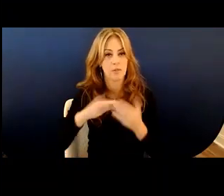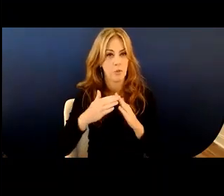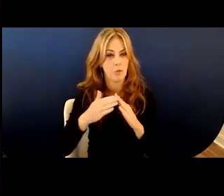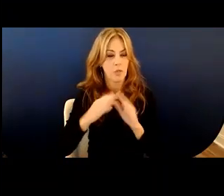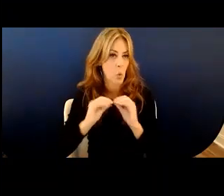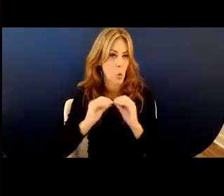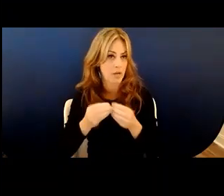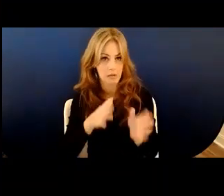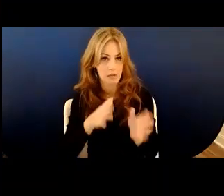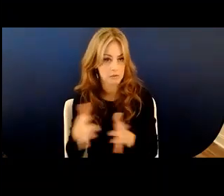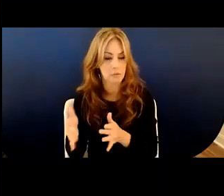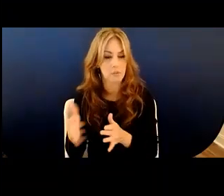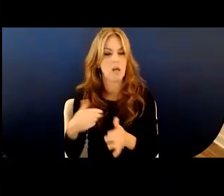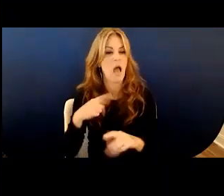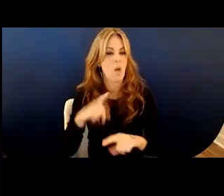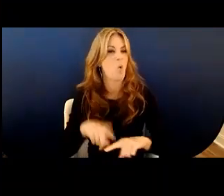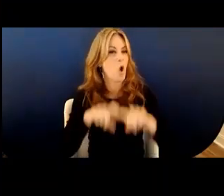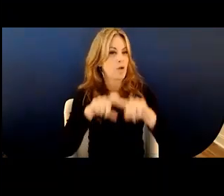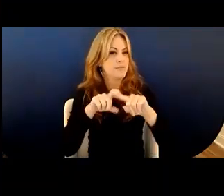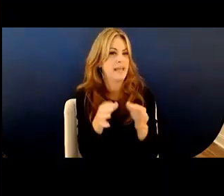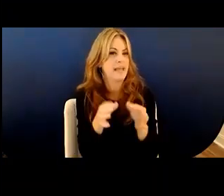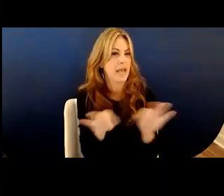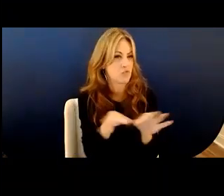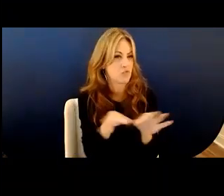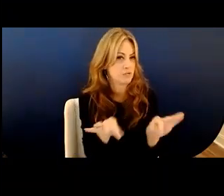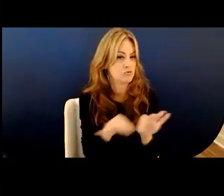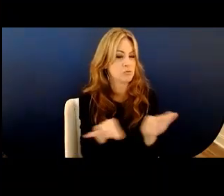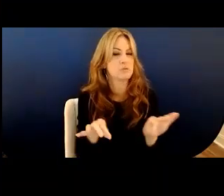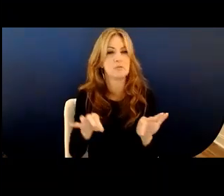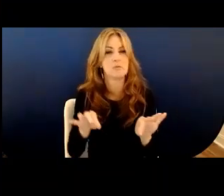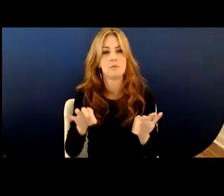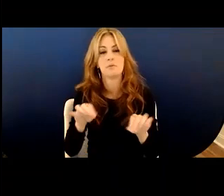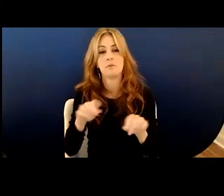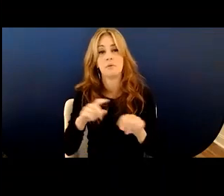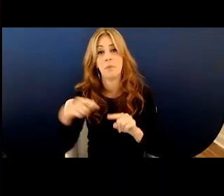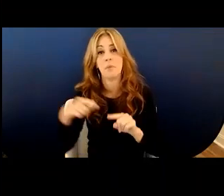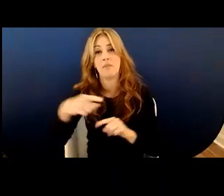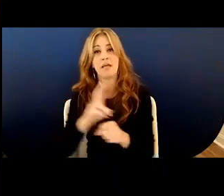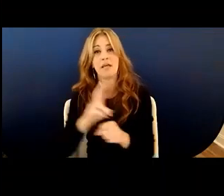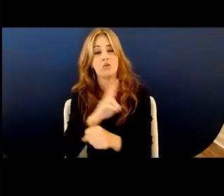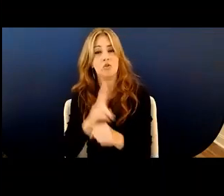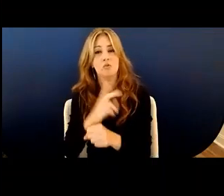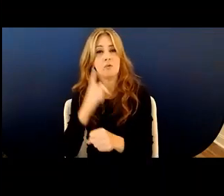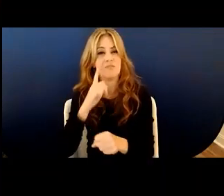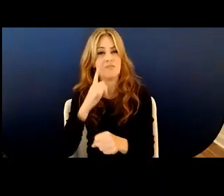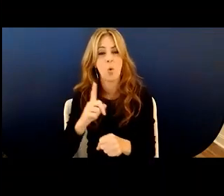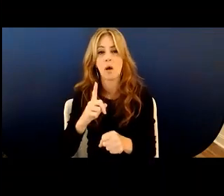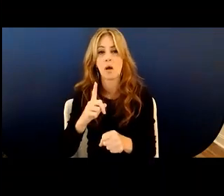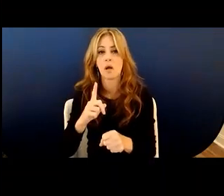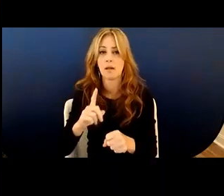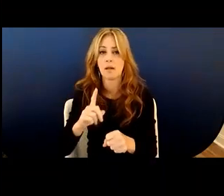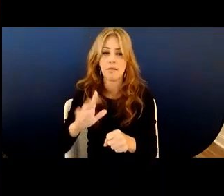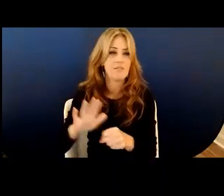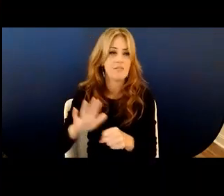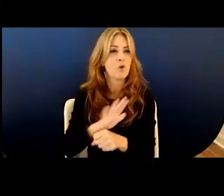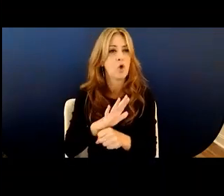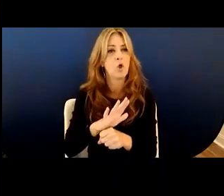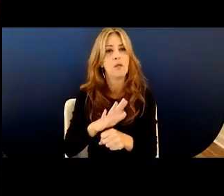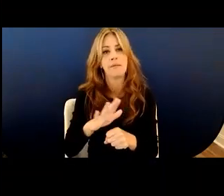there, but you can use it for a blow-by-blow tour of your presentation if you'd